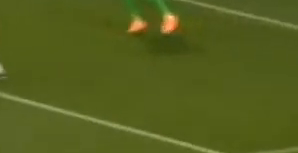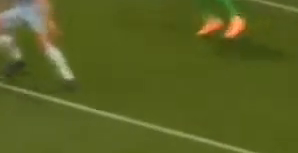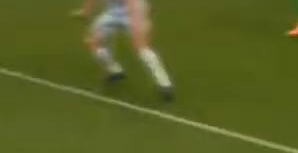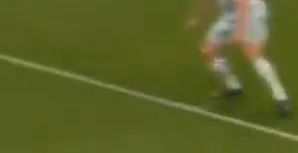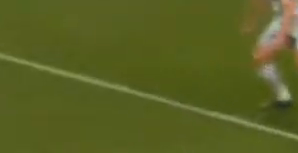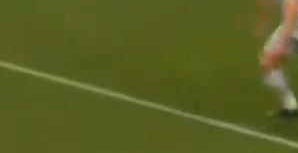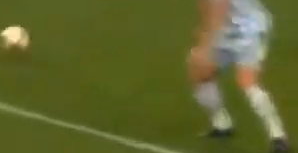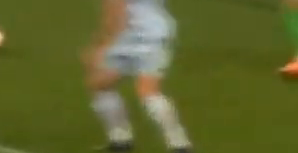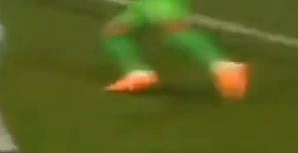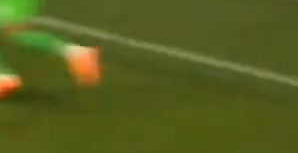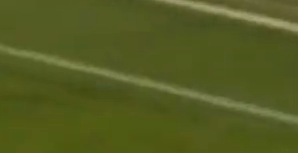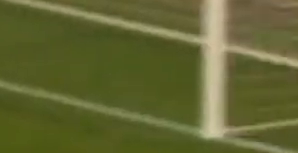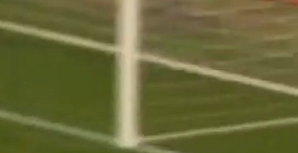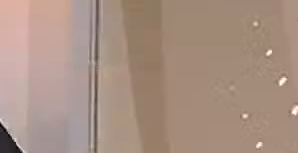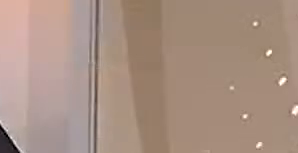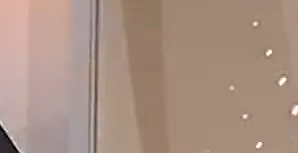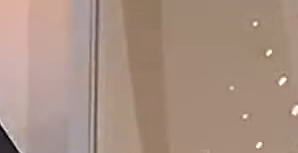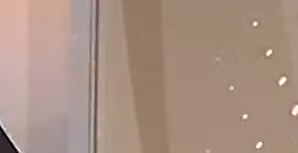Watford in the